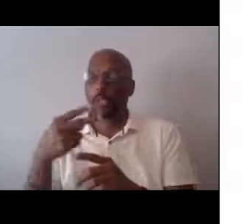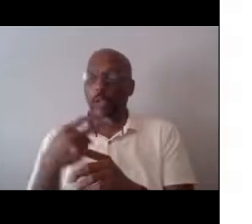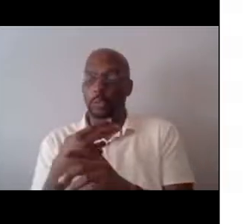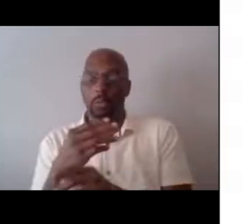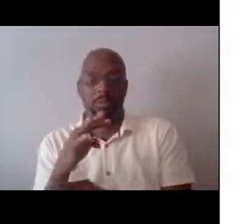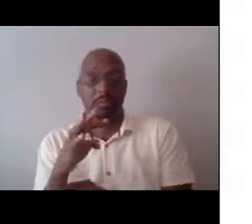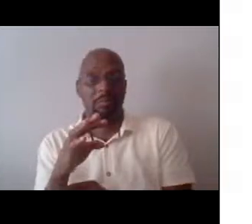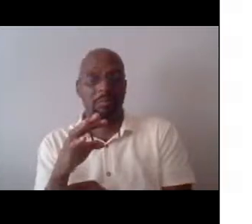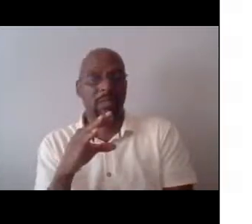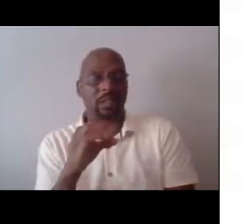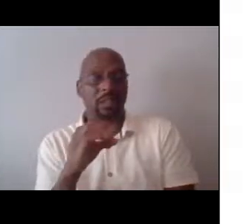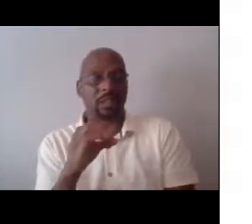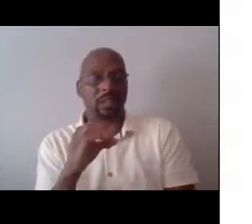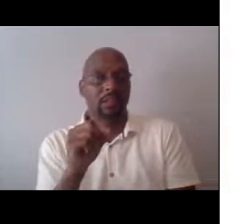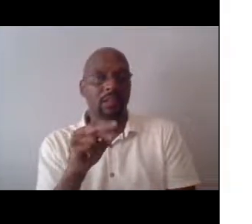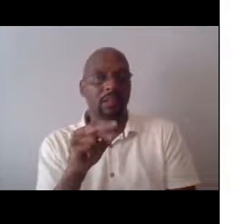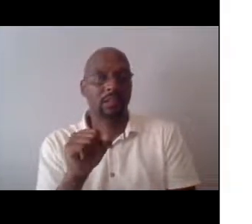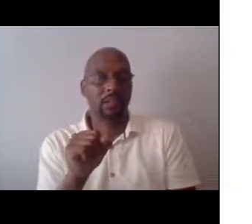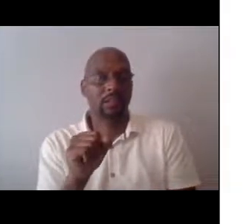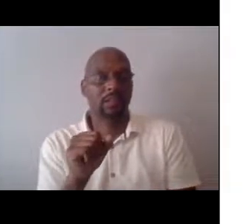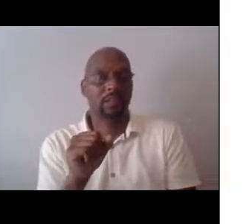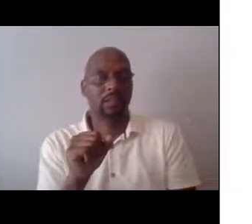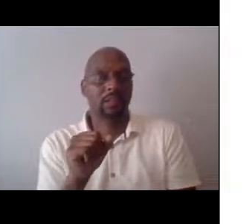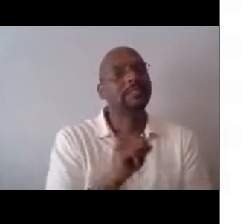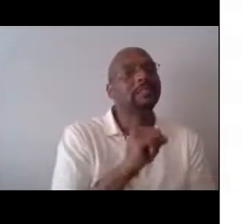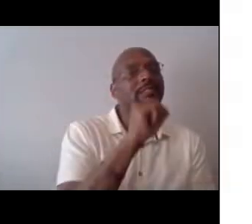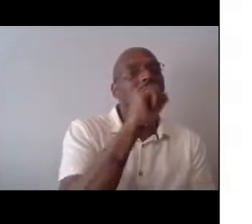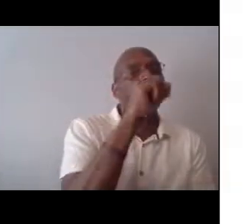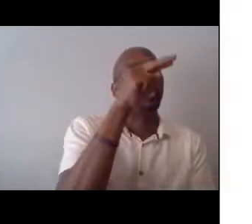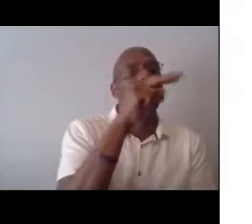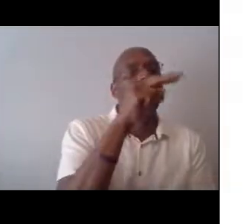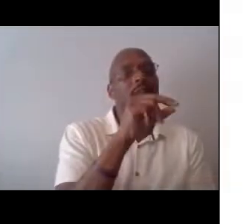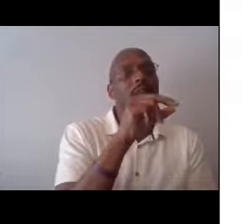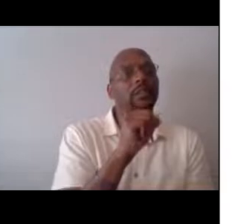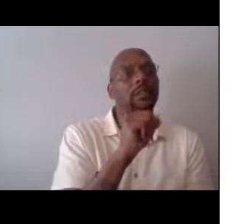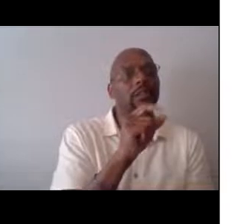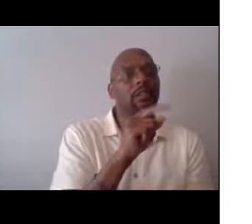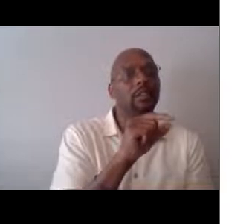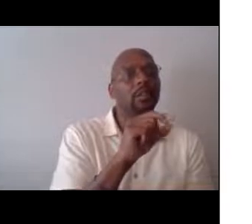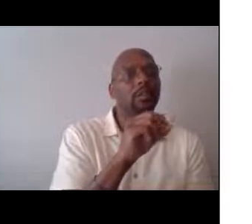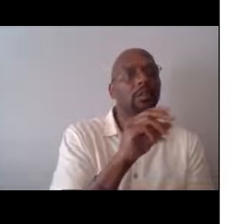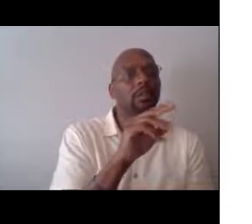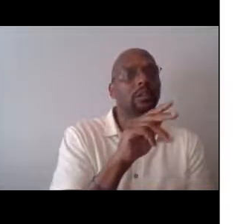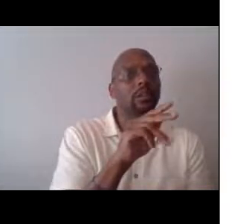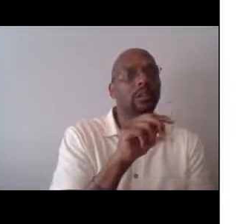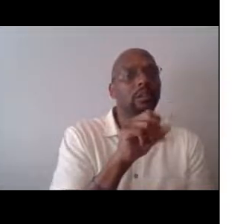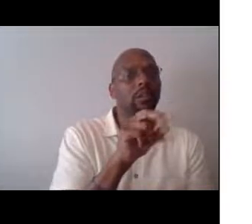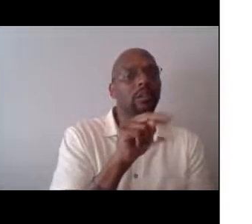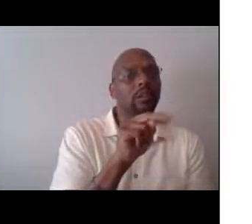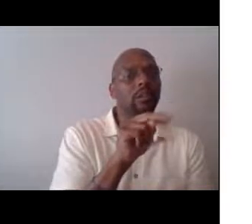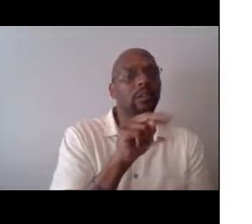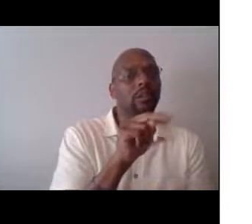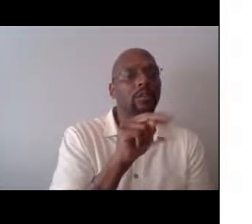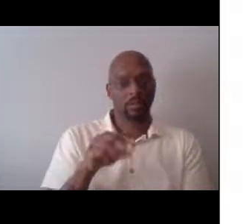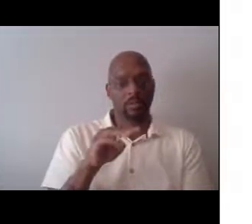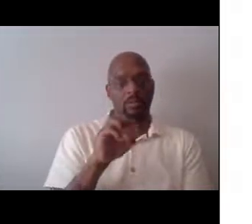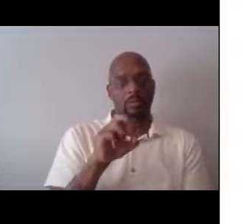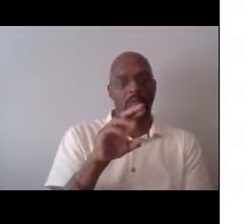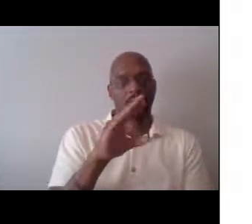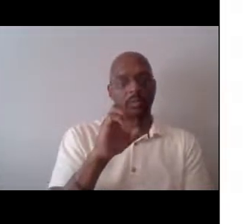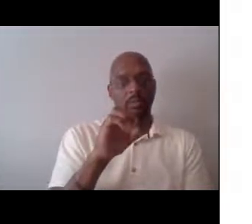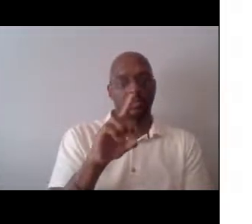think down to Merced, and then southern, it goes from Merced all the way down to Kern County. I'll